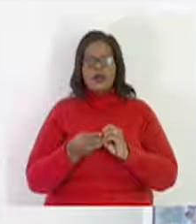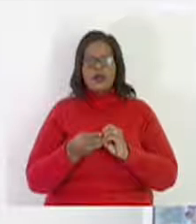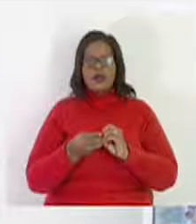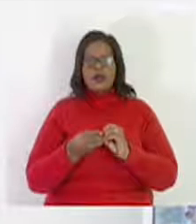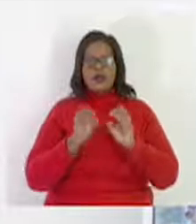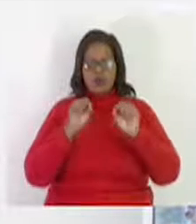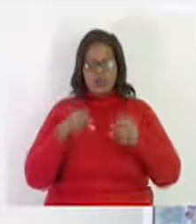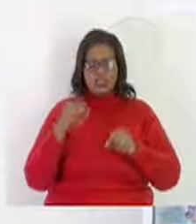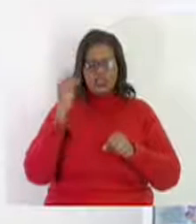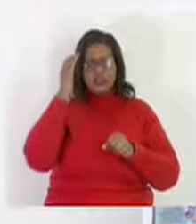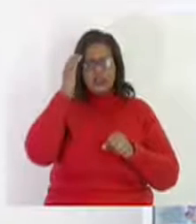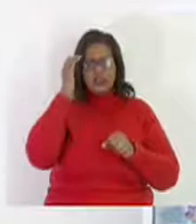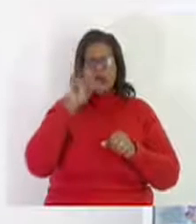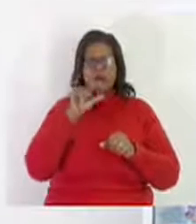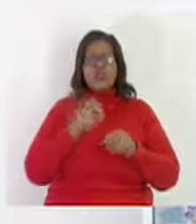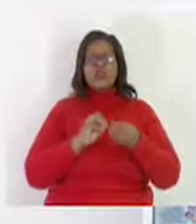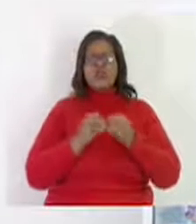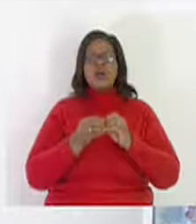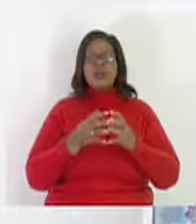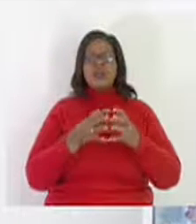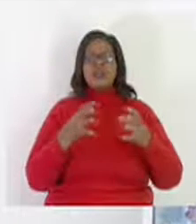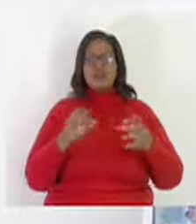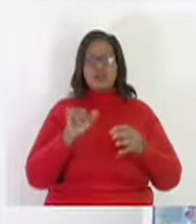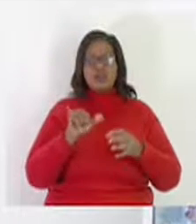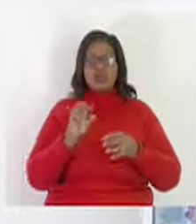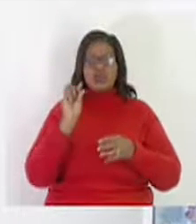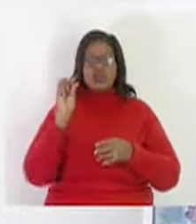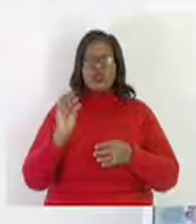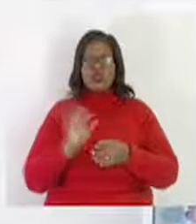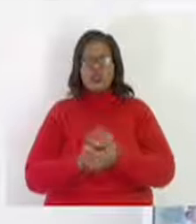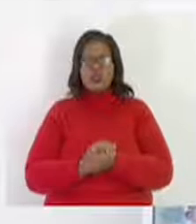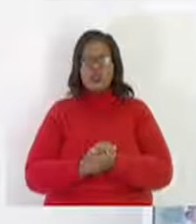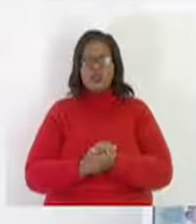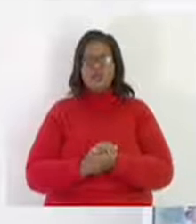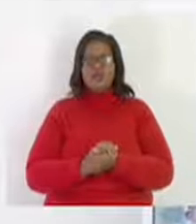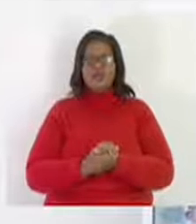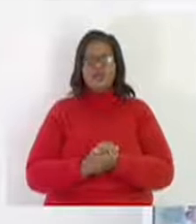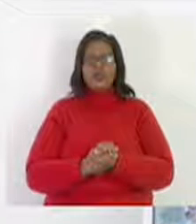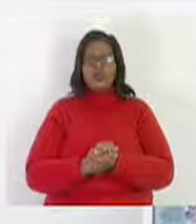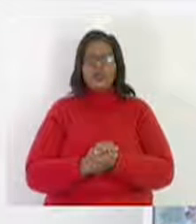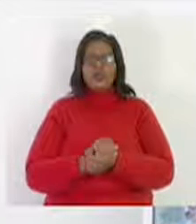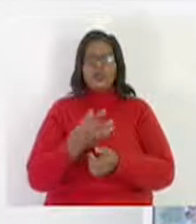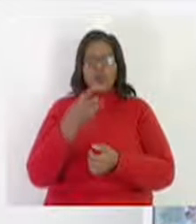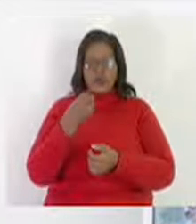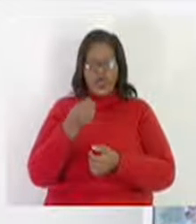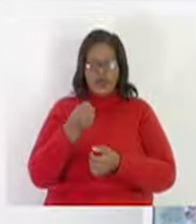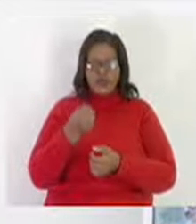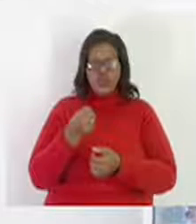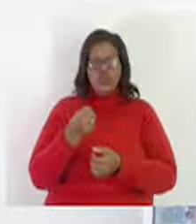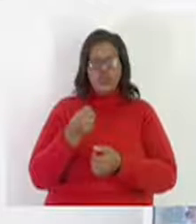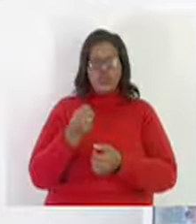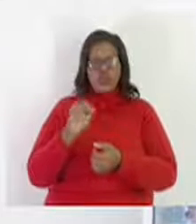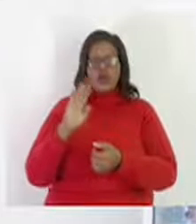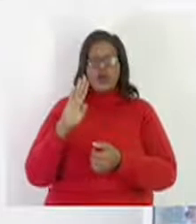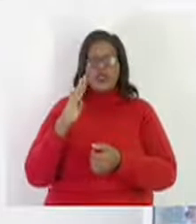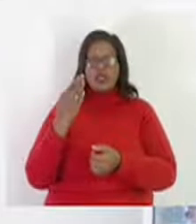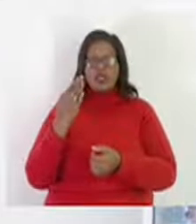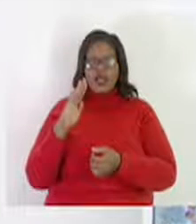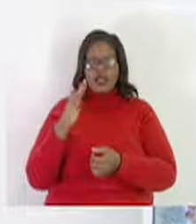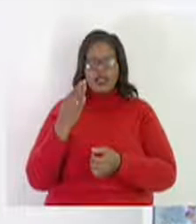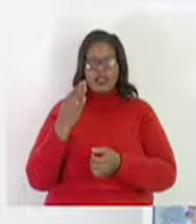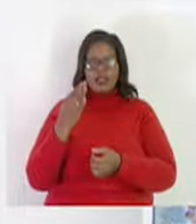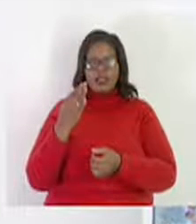finding out which number is bigger than the other. And we are given three signs to make use of.